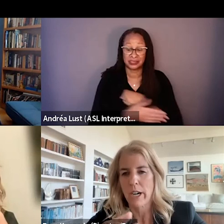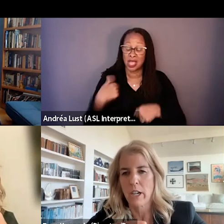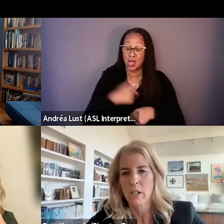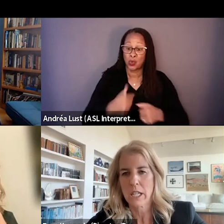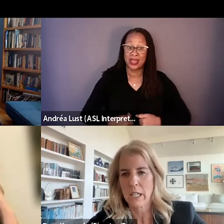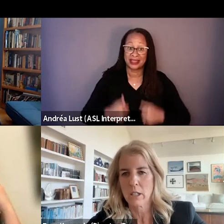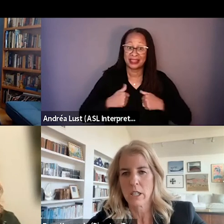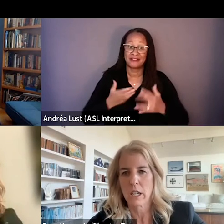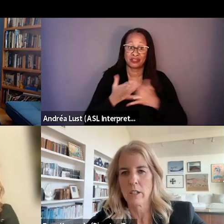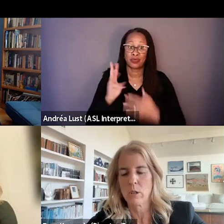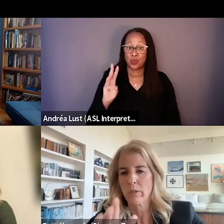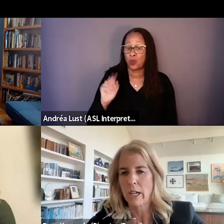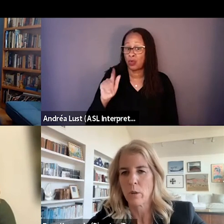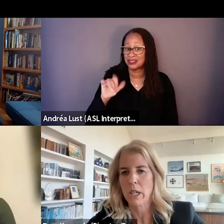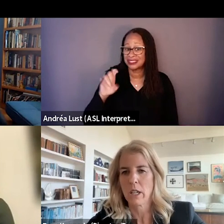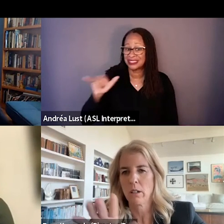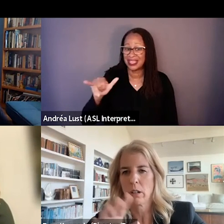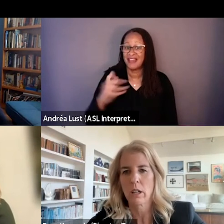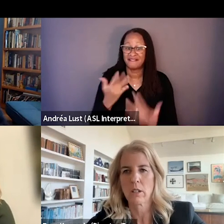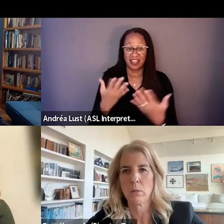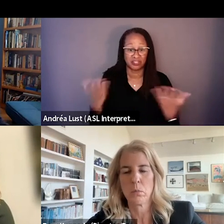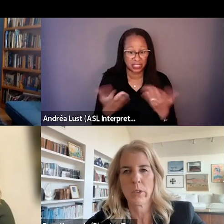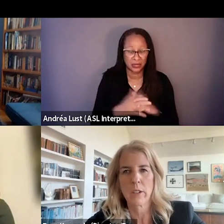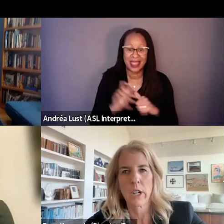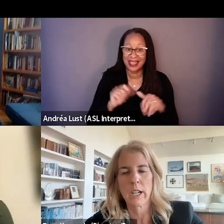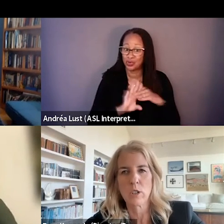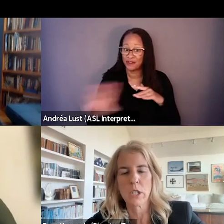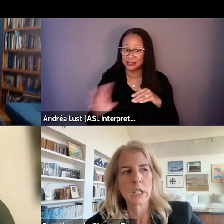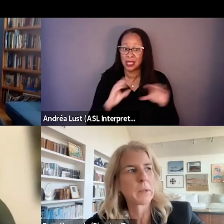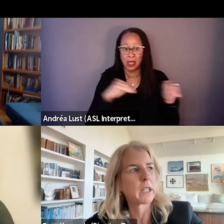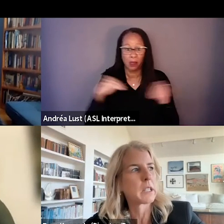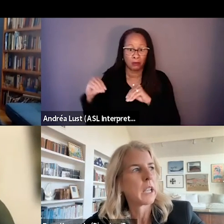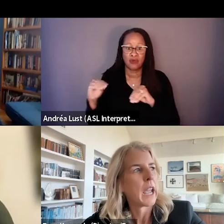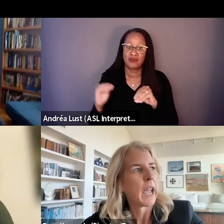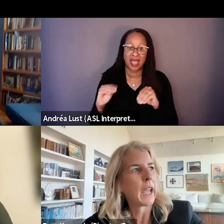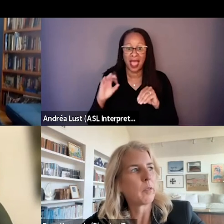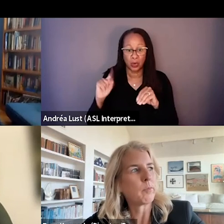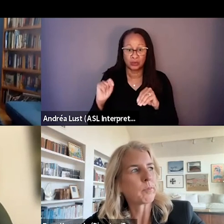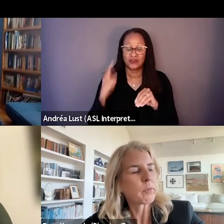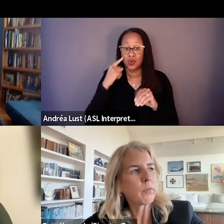Woolsey fires here and had to evacuate and had to move out of our house for 6 months.